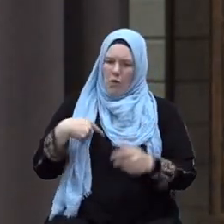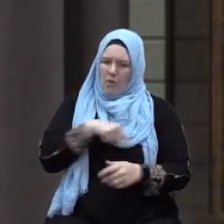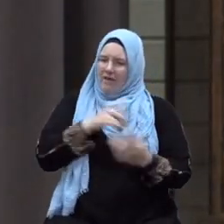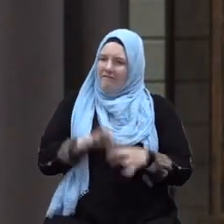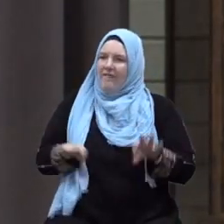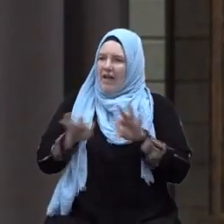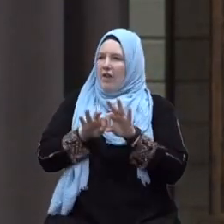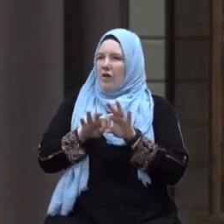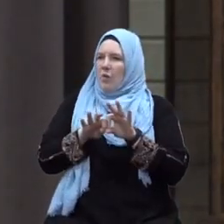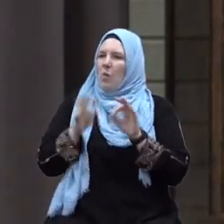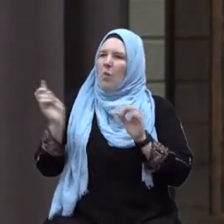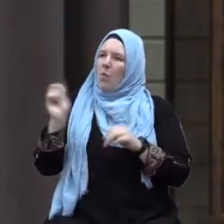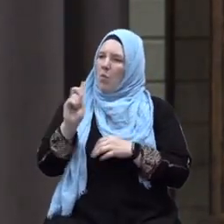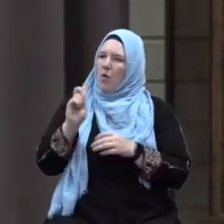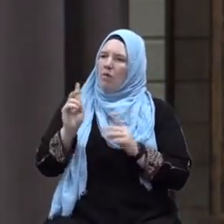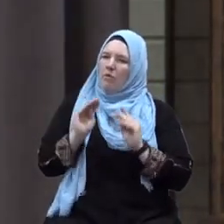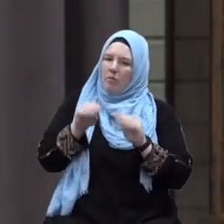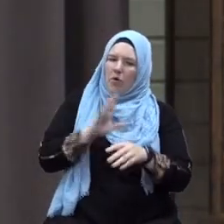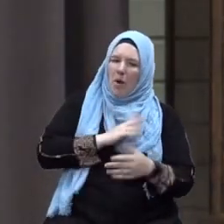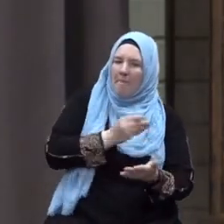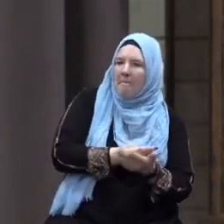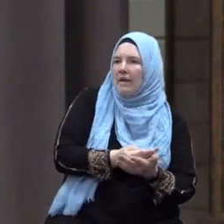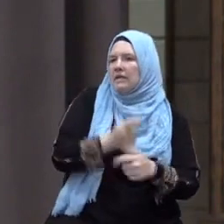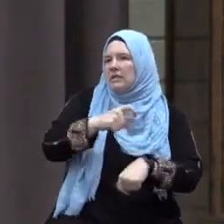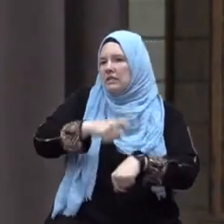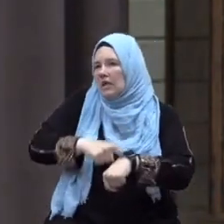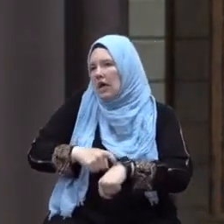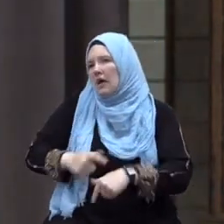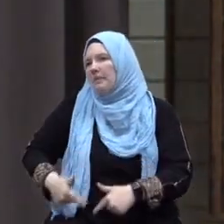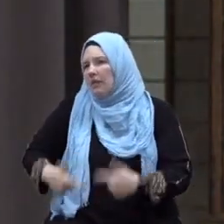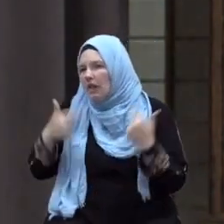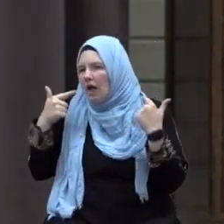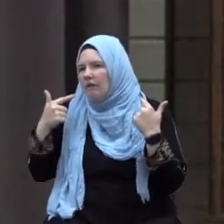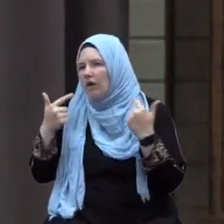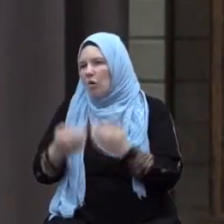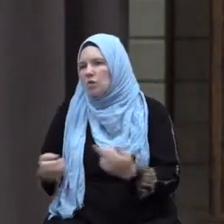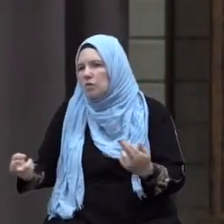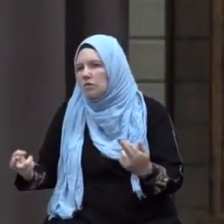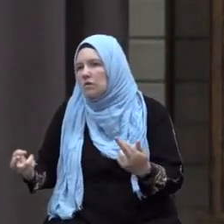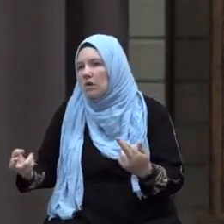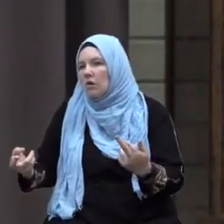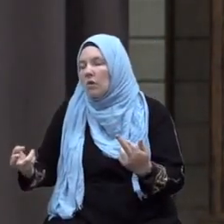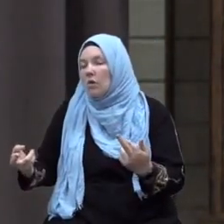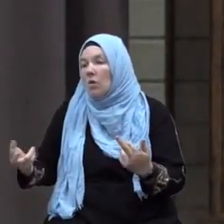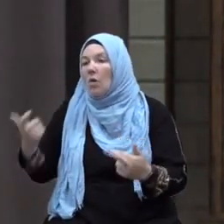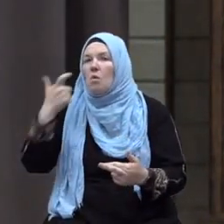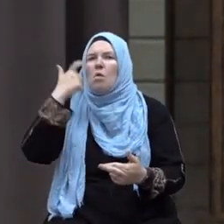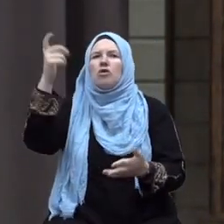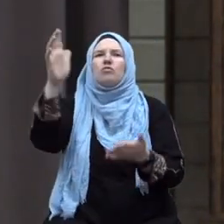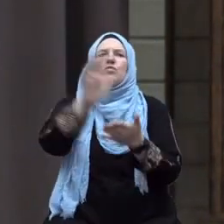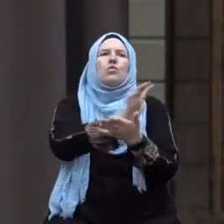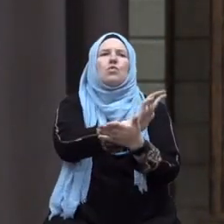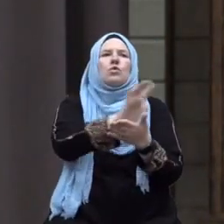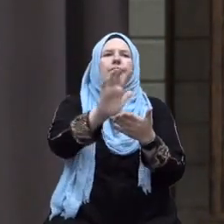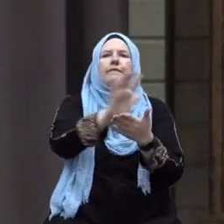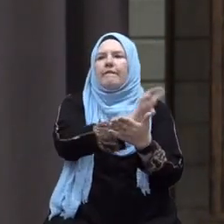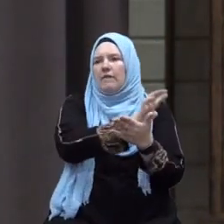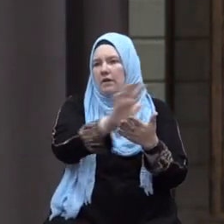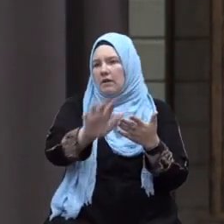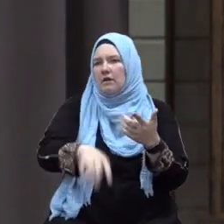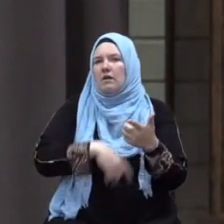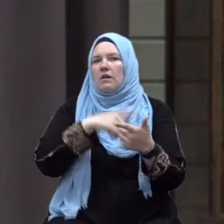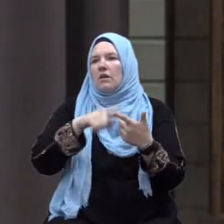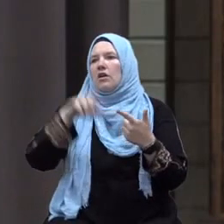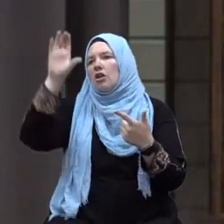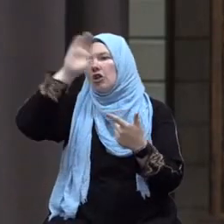Where do we spend our time, money, life, and resources? We are watching movies. We are